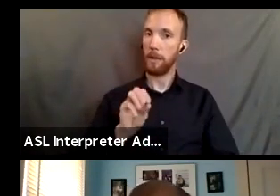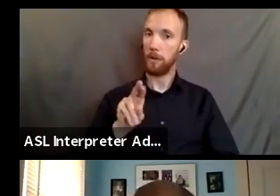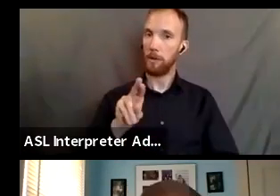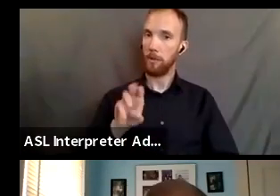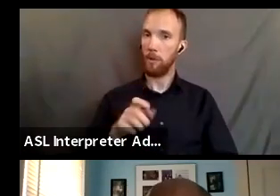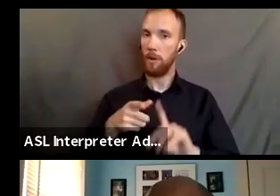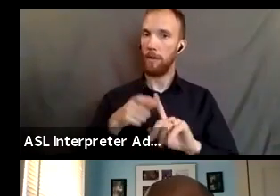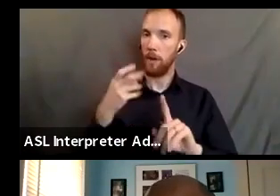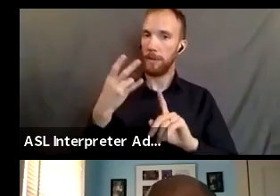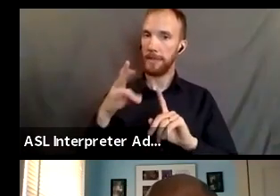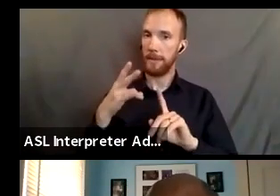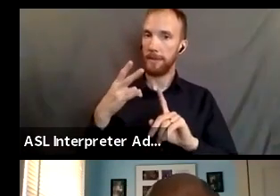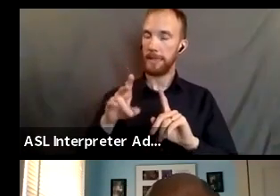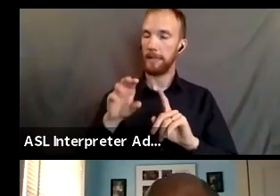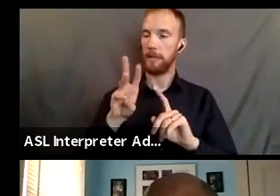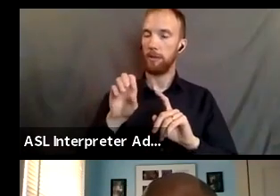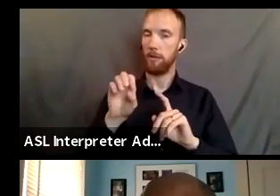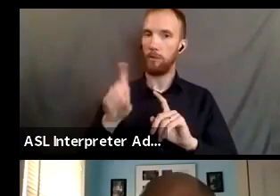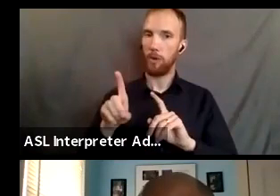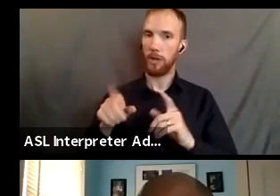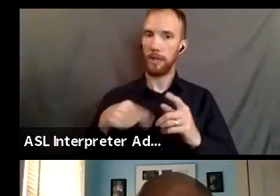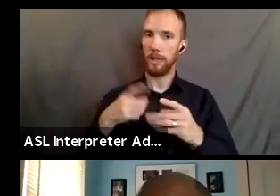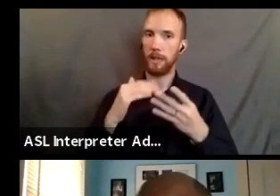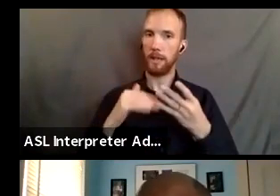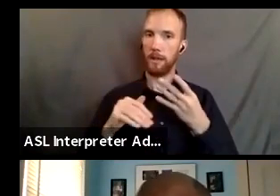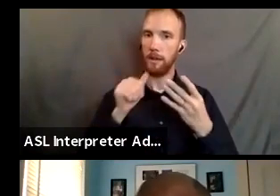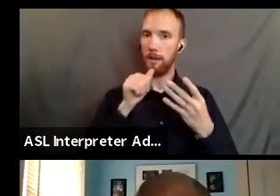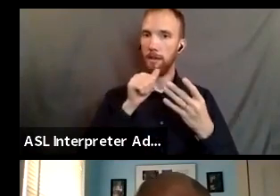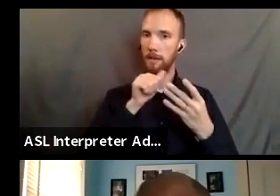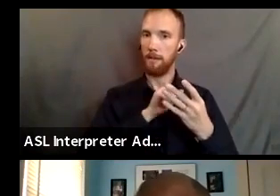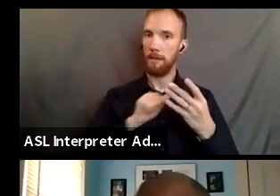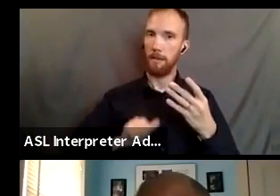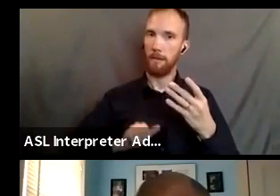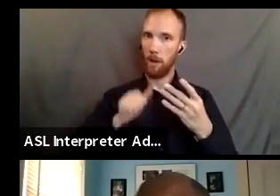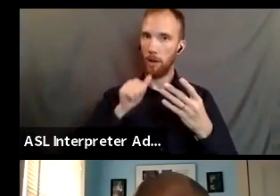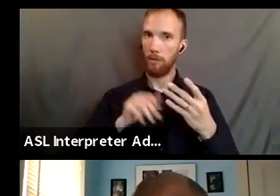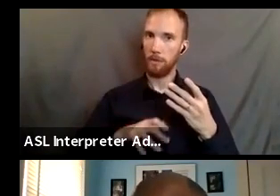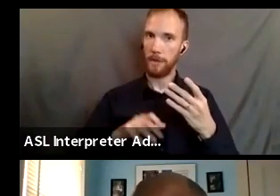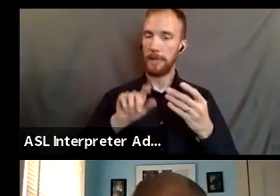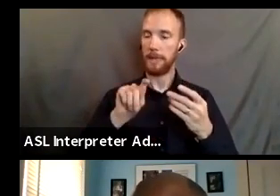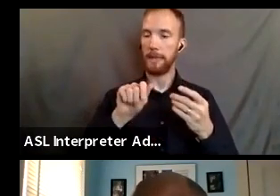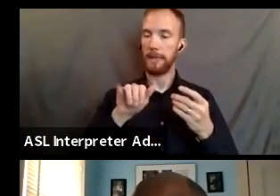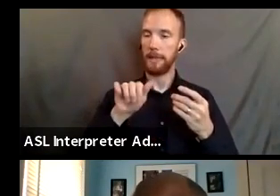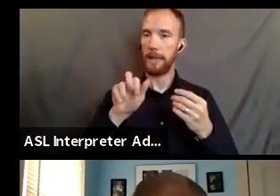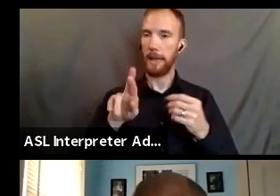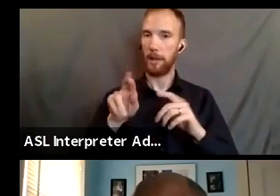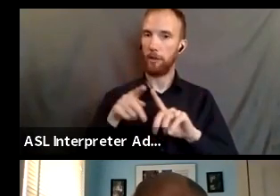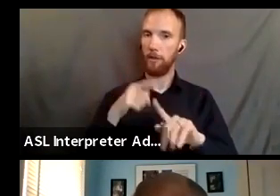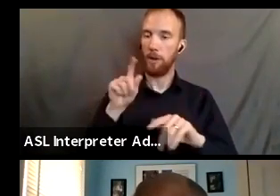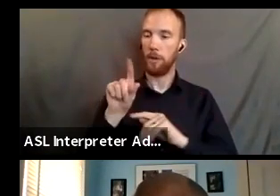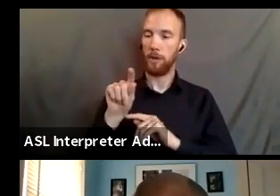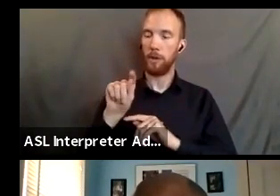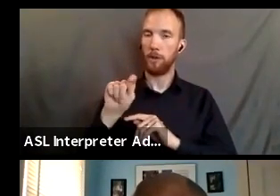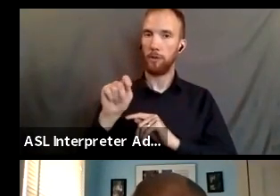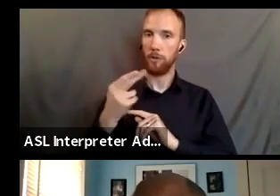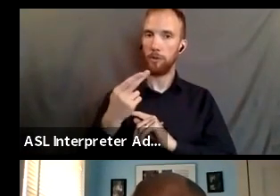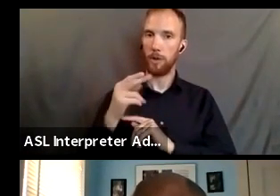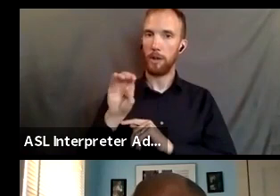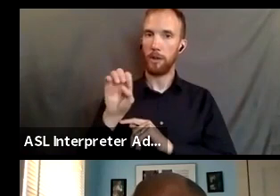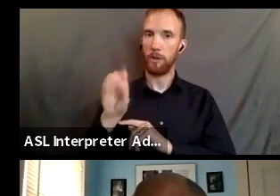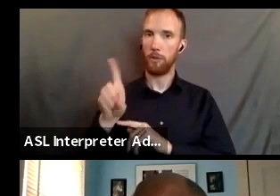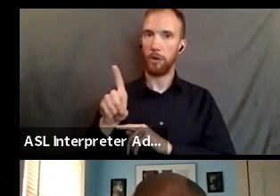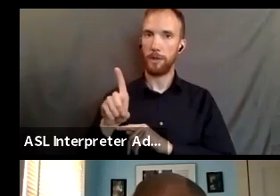ward followed by alderwoman jeanette taylor from the 20th ward please alderman